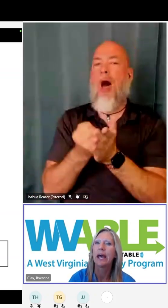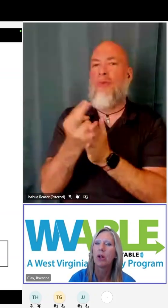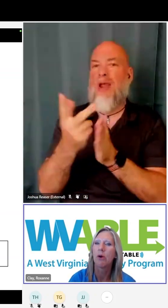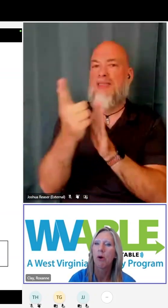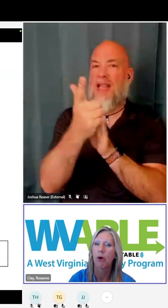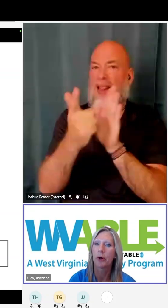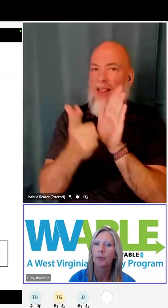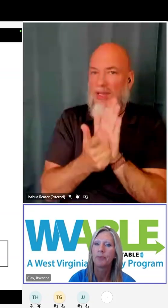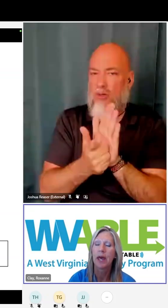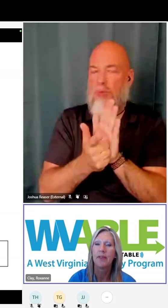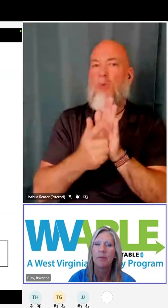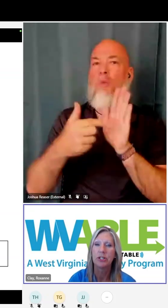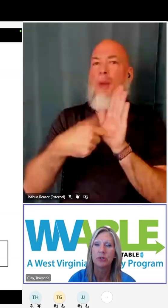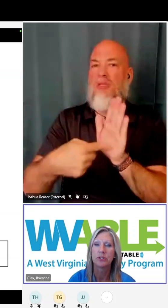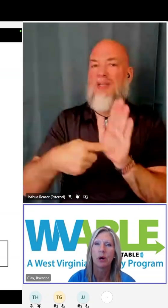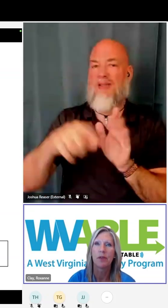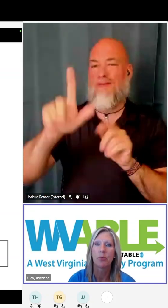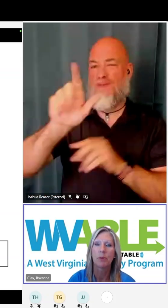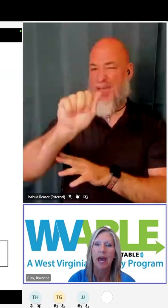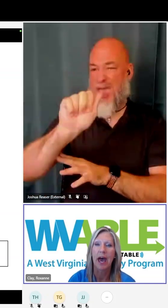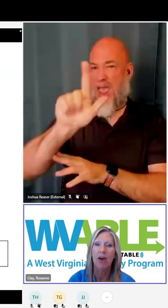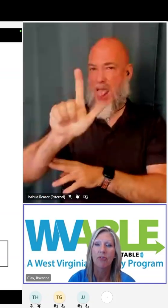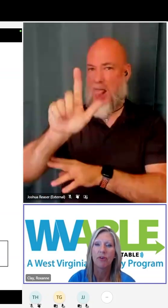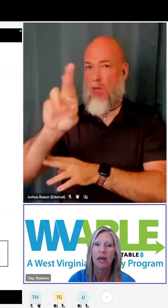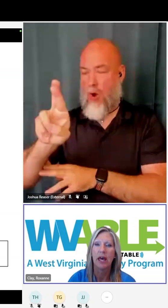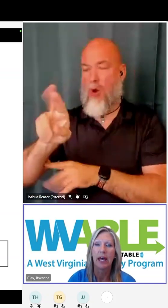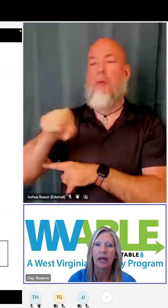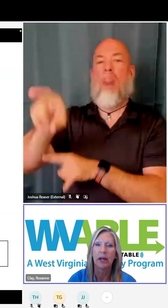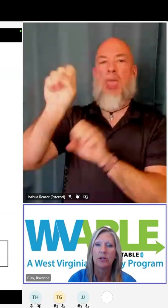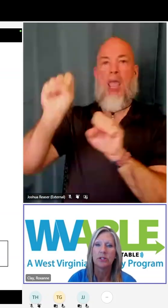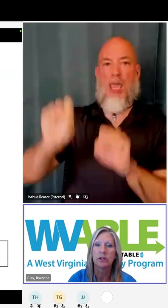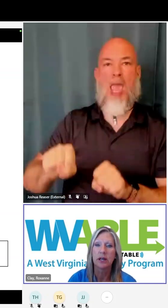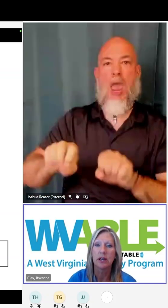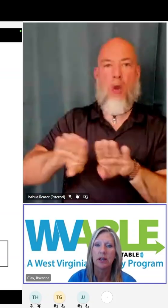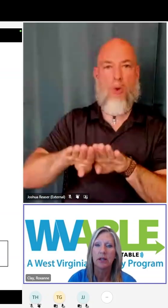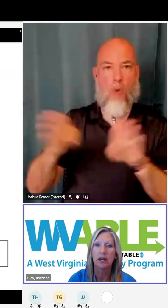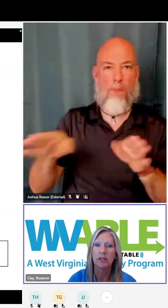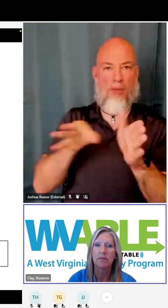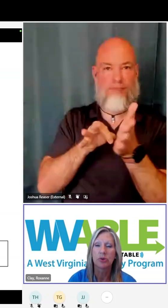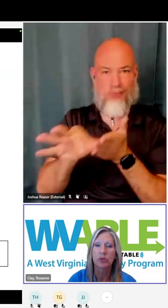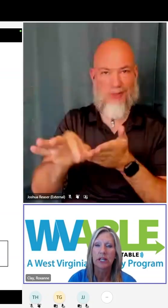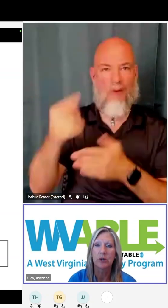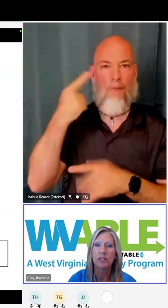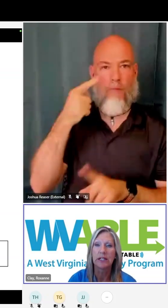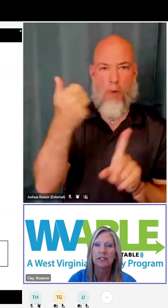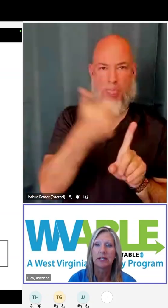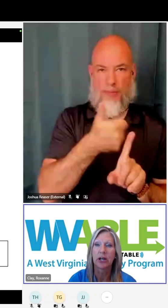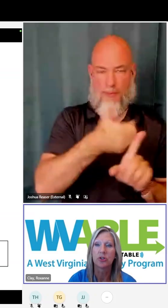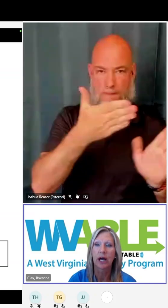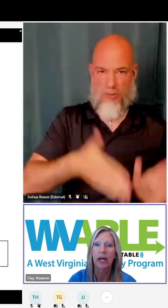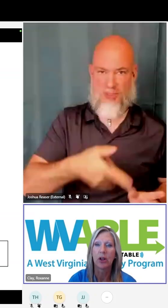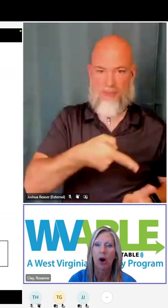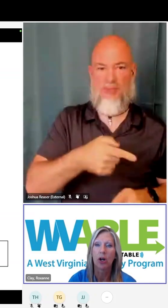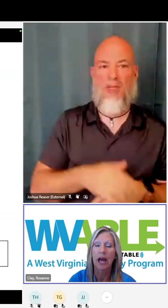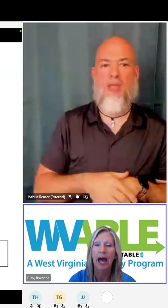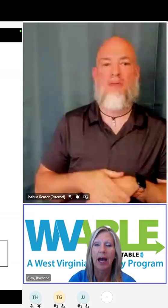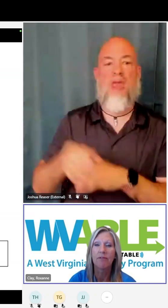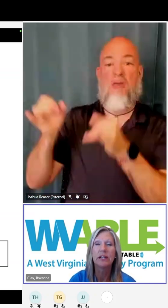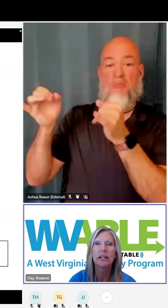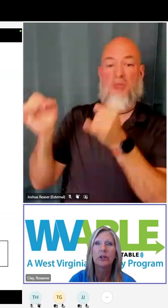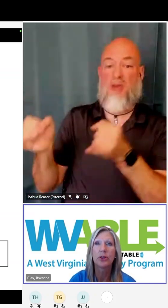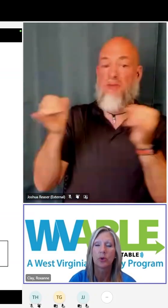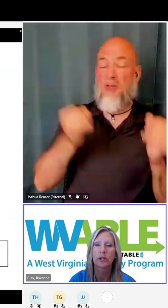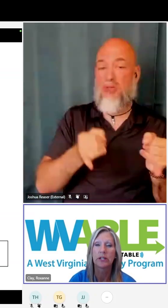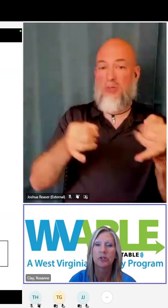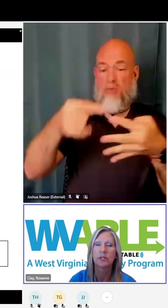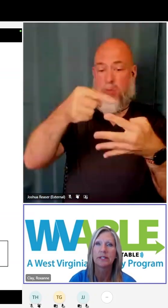as an ALR, they may do so on their behalf. And the individuals that you see listed under ALR have